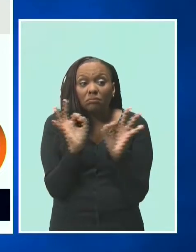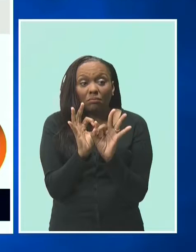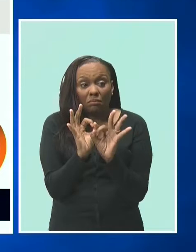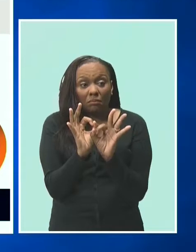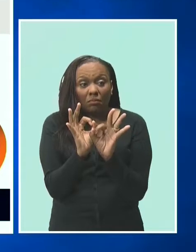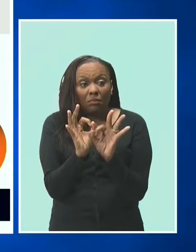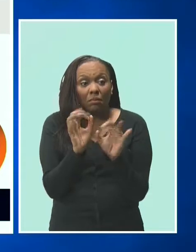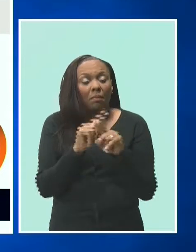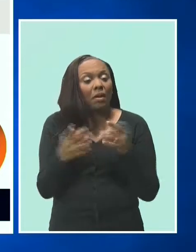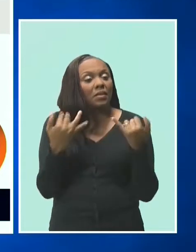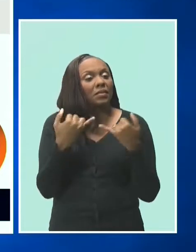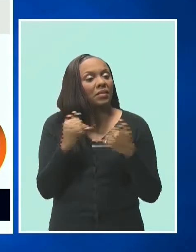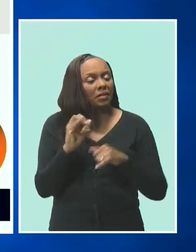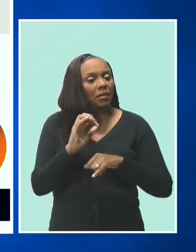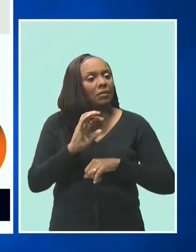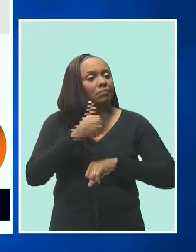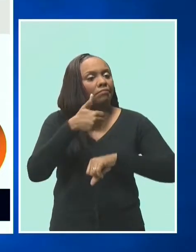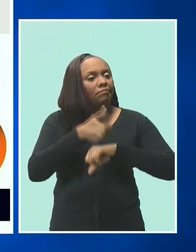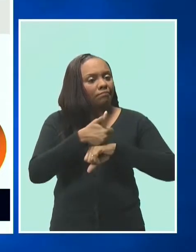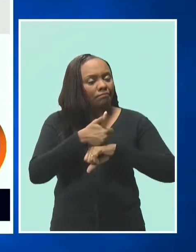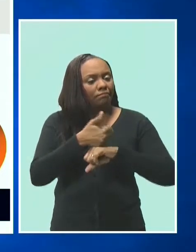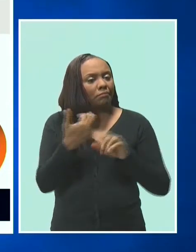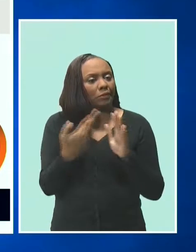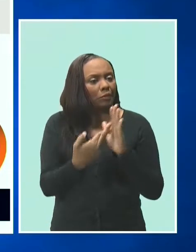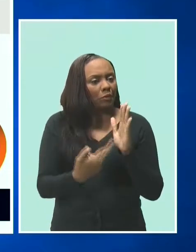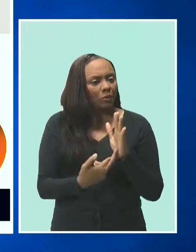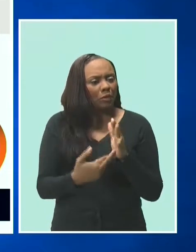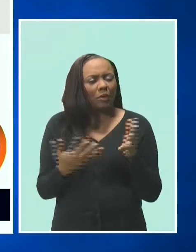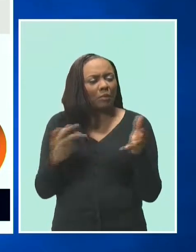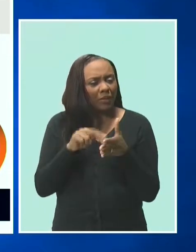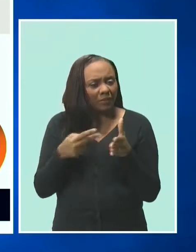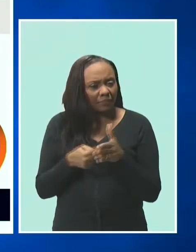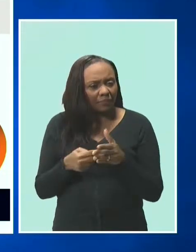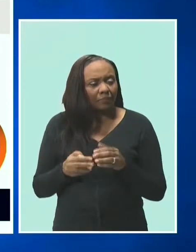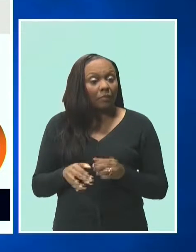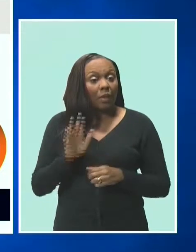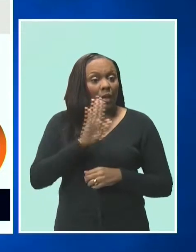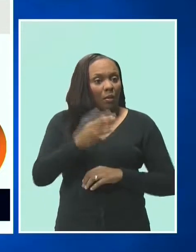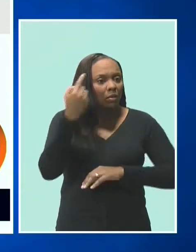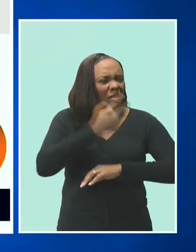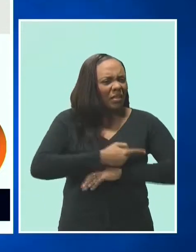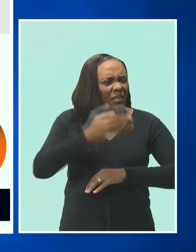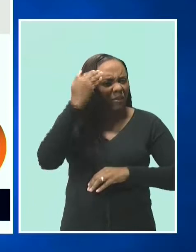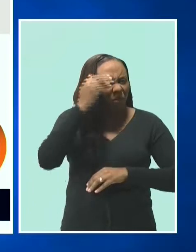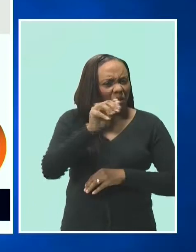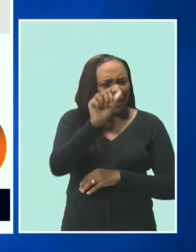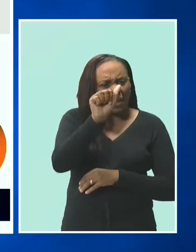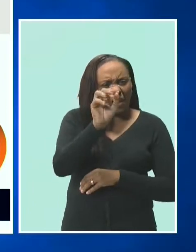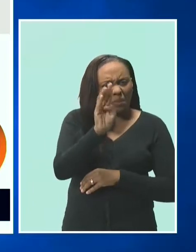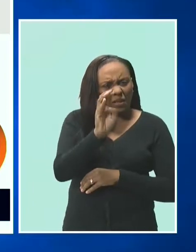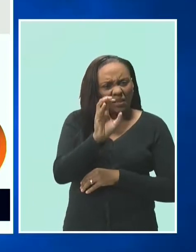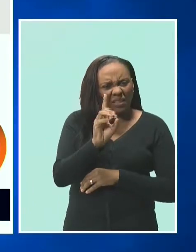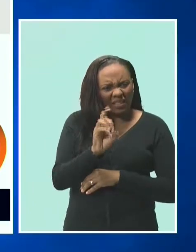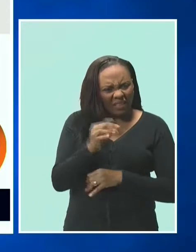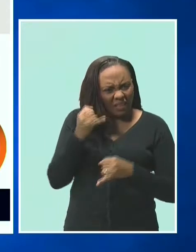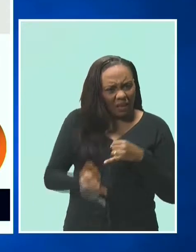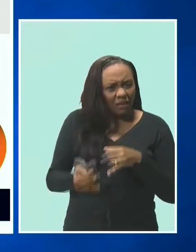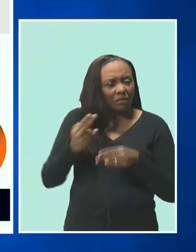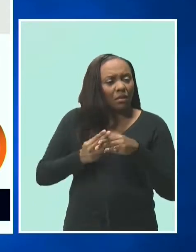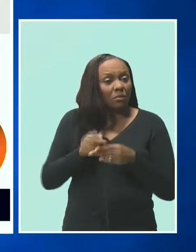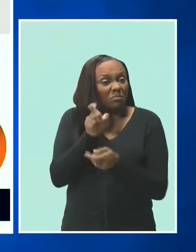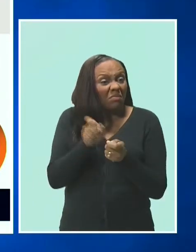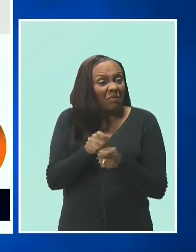movement guidelines. And what does that last part mean? Simple. The assigned days of the alphabetical system with specific time